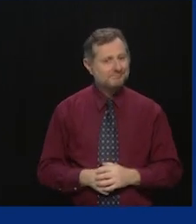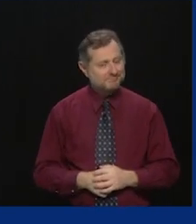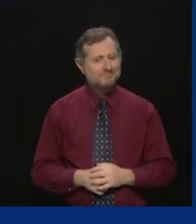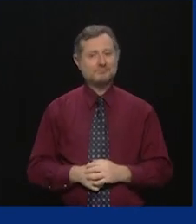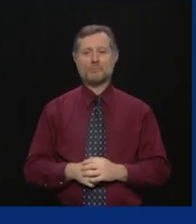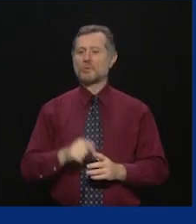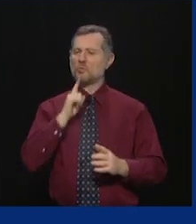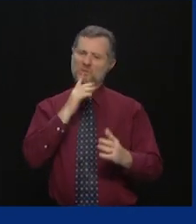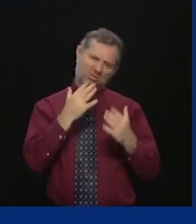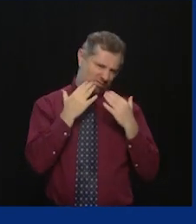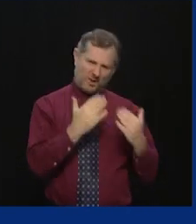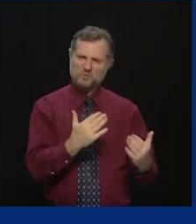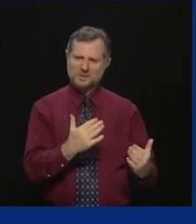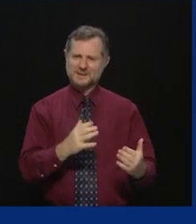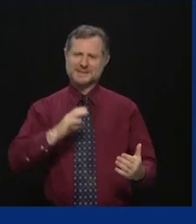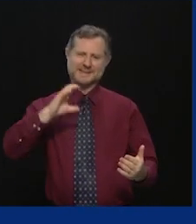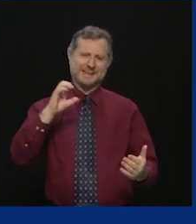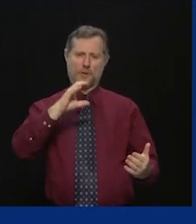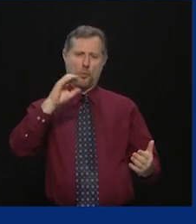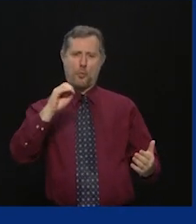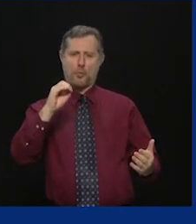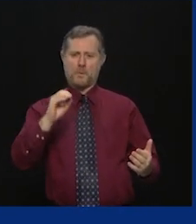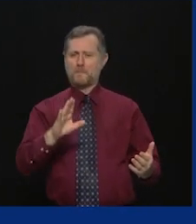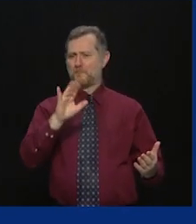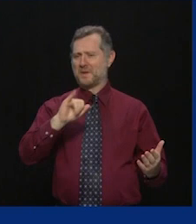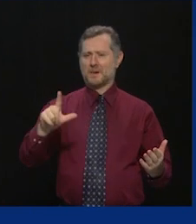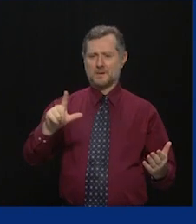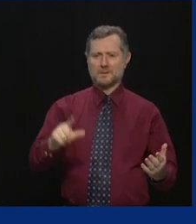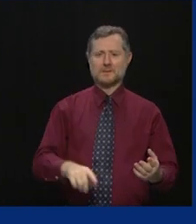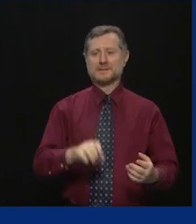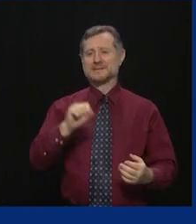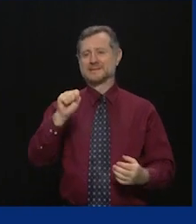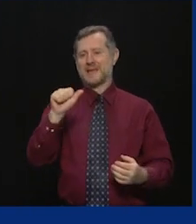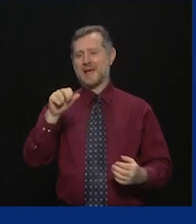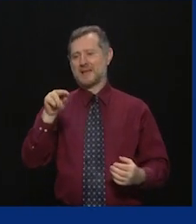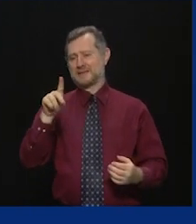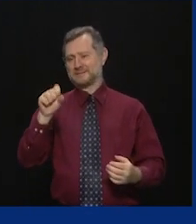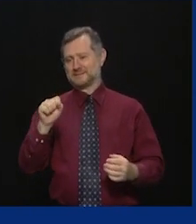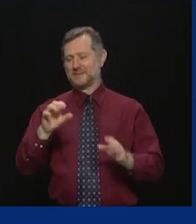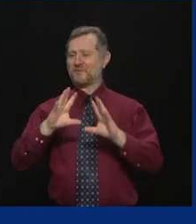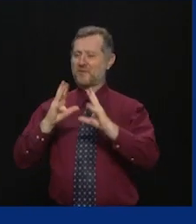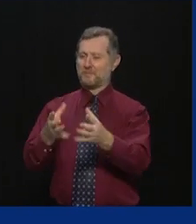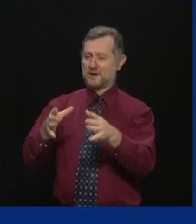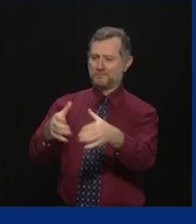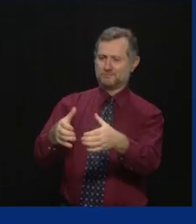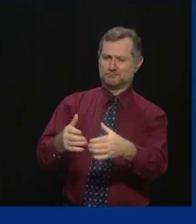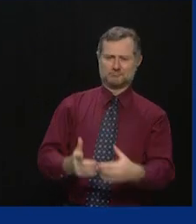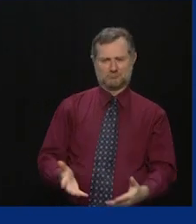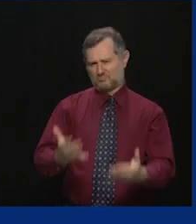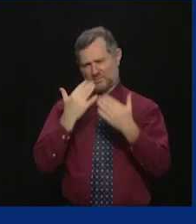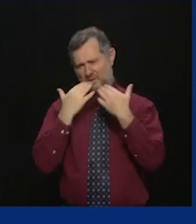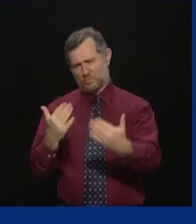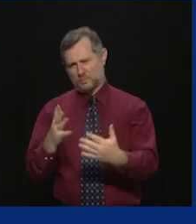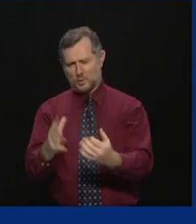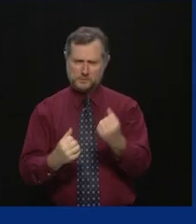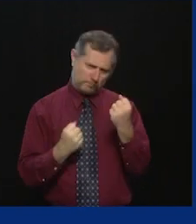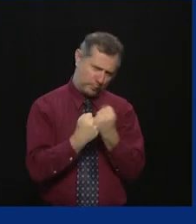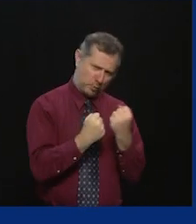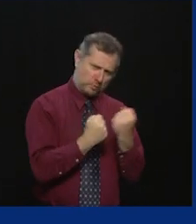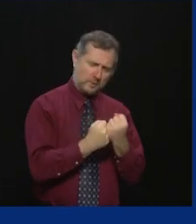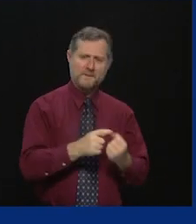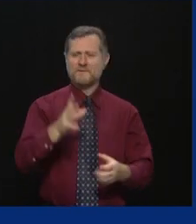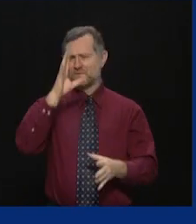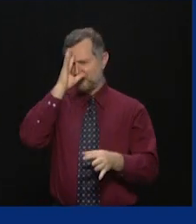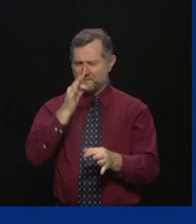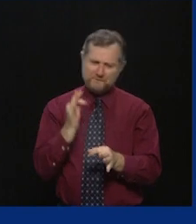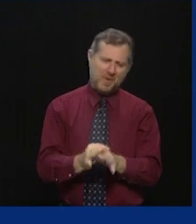the CEO of the Constellation family, I thank you for your support, for your faith in Rochester, and I'll tell you what, looking at 2 years down the